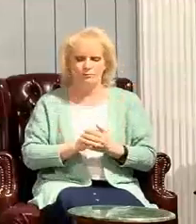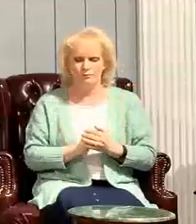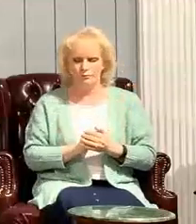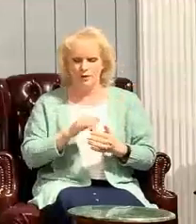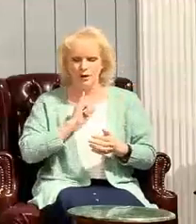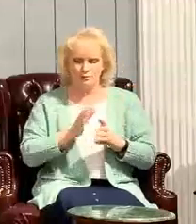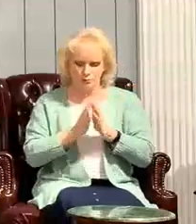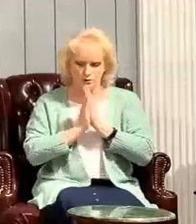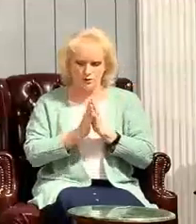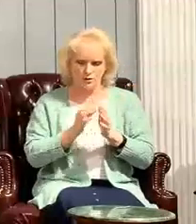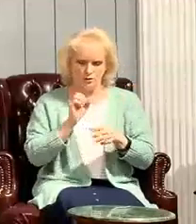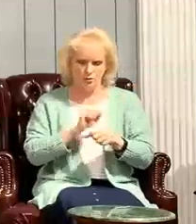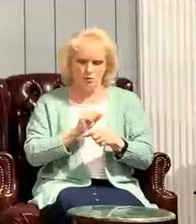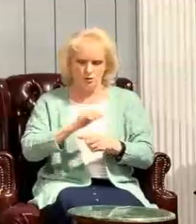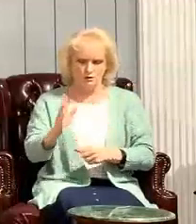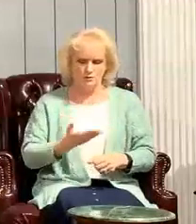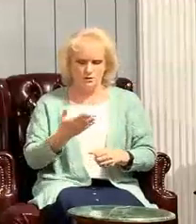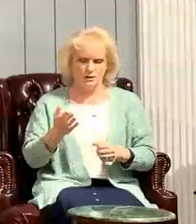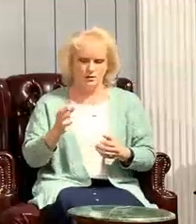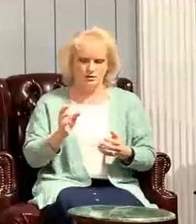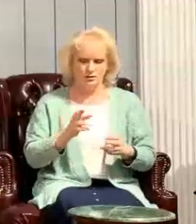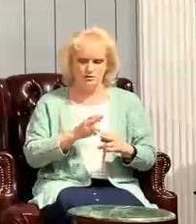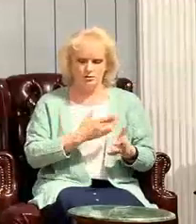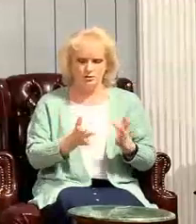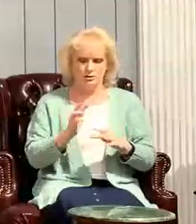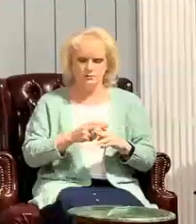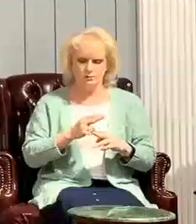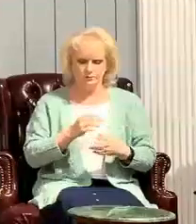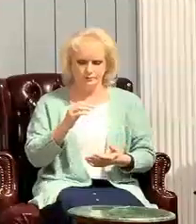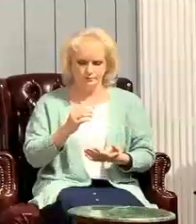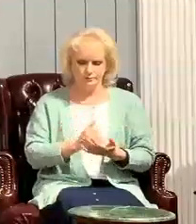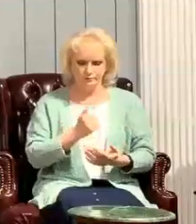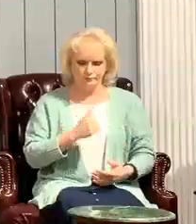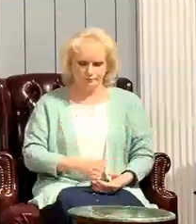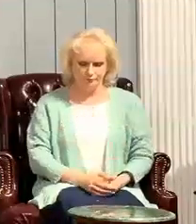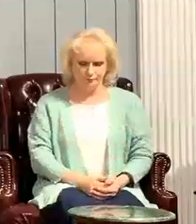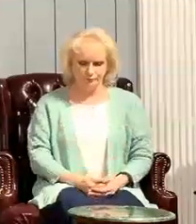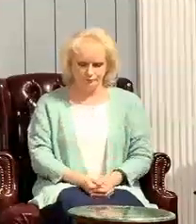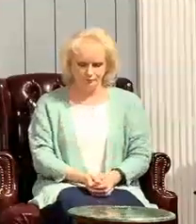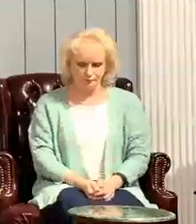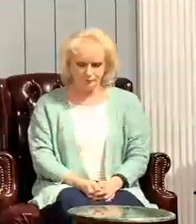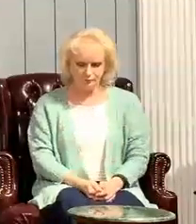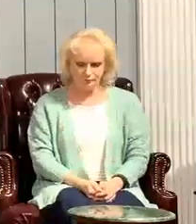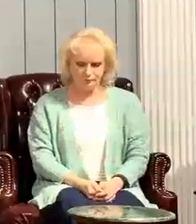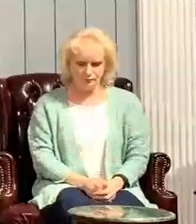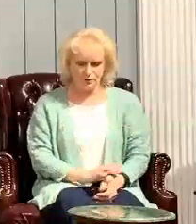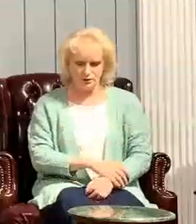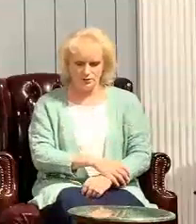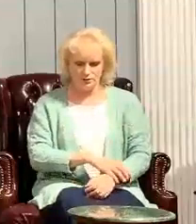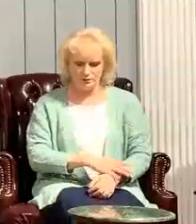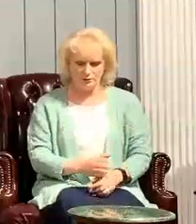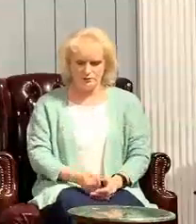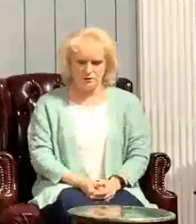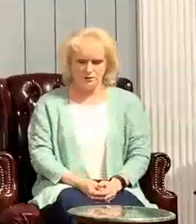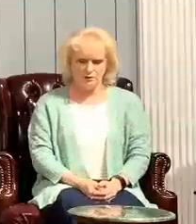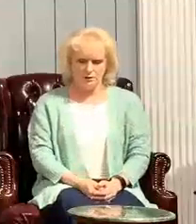I pray in Jesus' name. Amen. With your heads bowed and your eyes closed, then I'll invite you to stand. Heads are bowed and eyes are closed. The piano